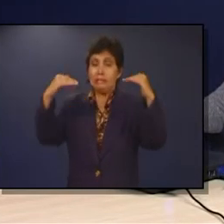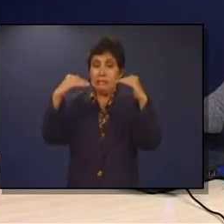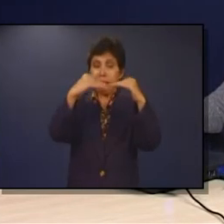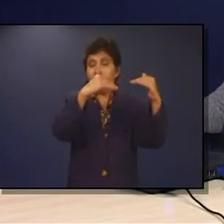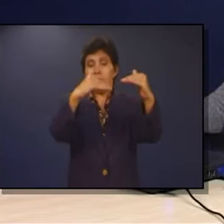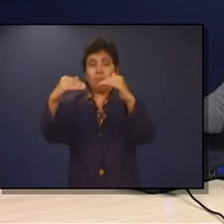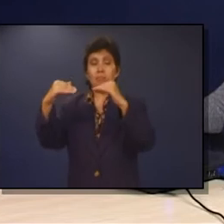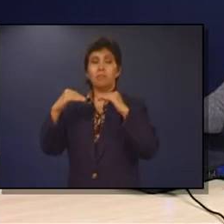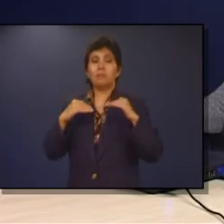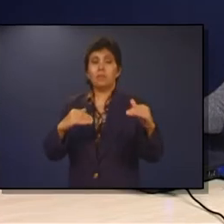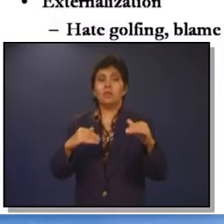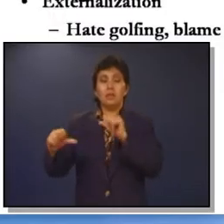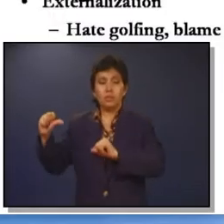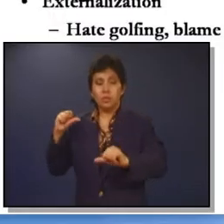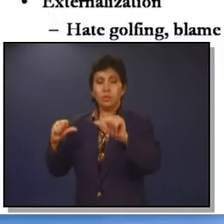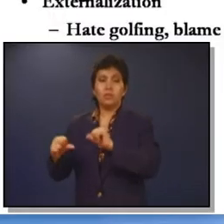attitude towards that thing.